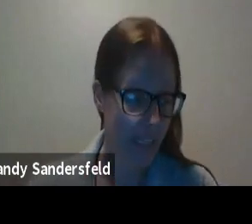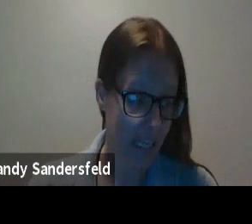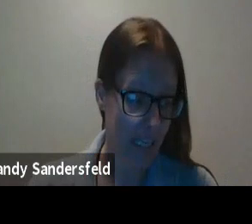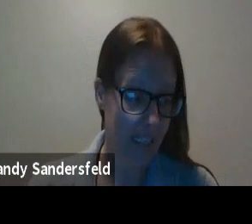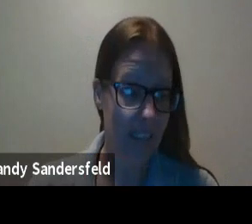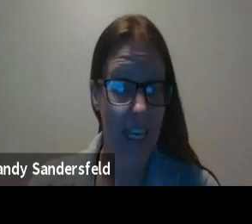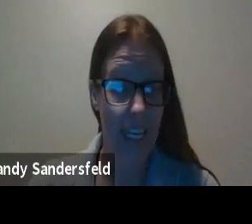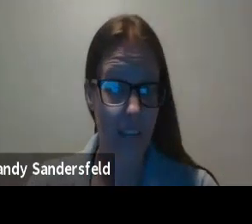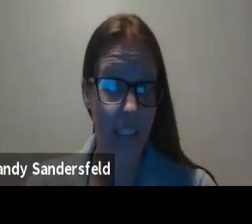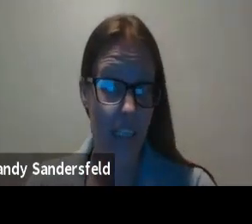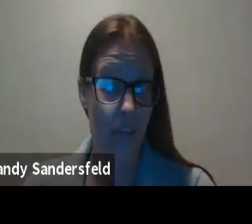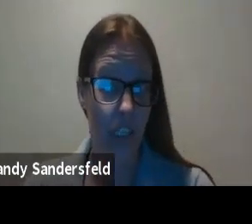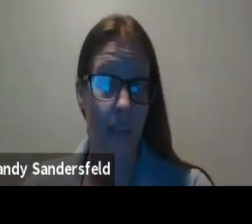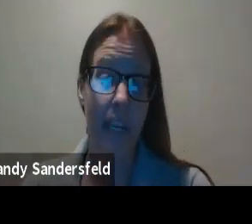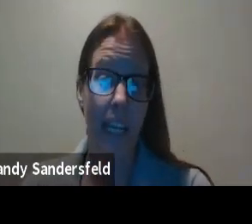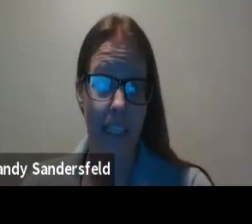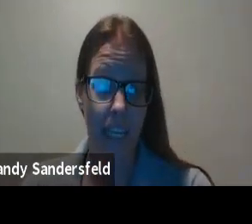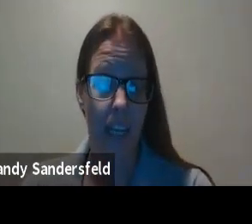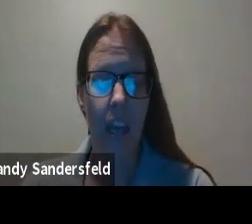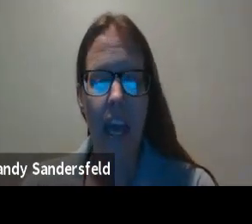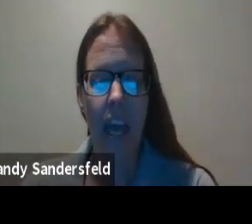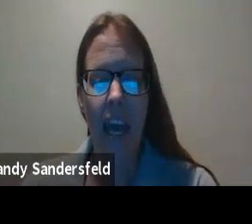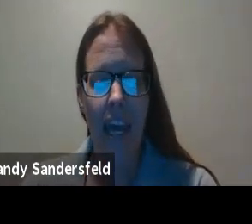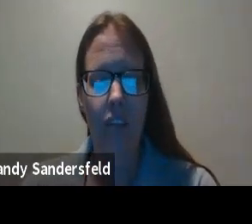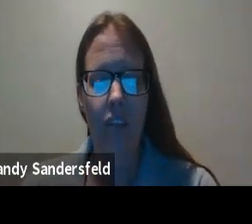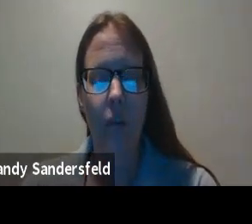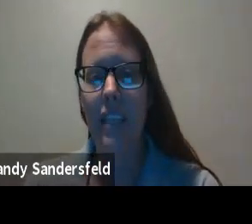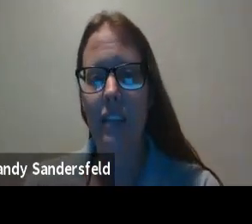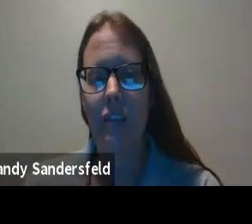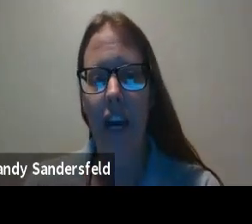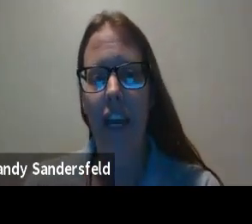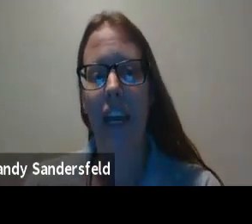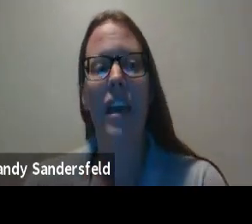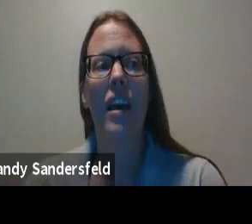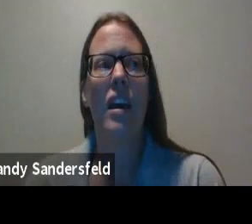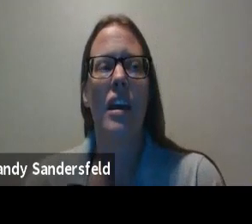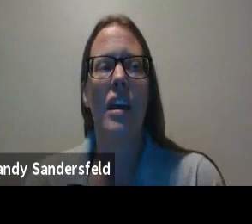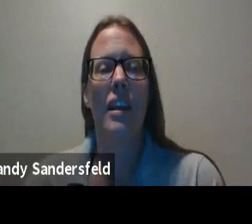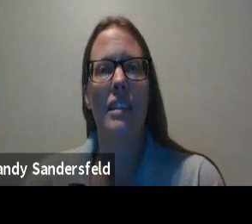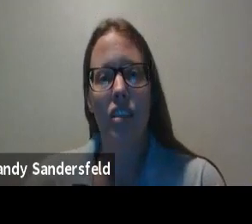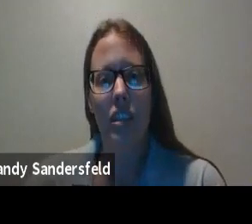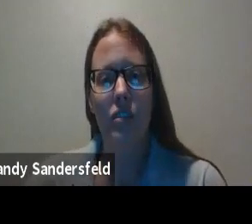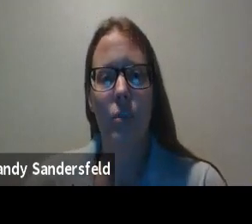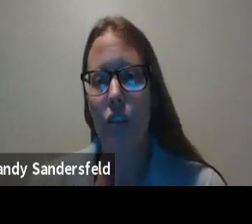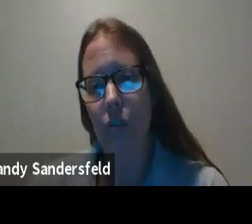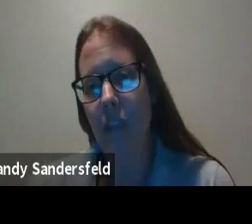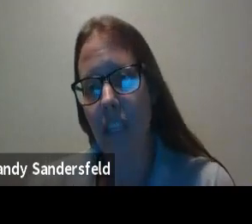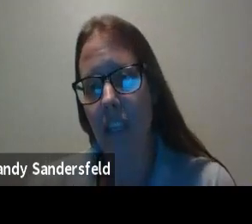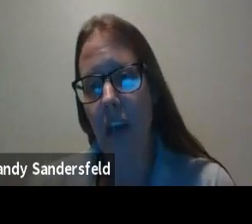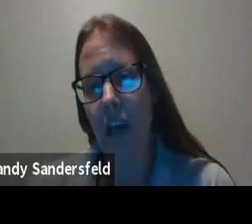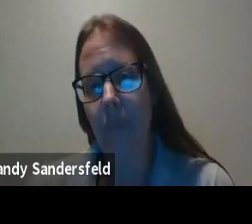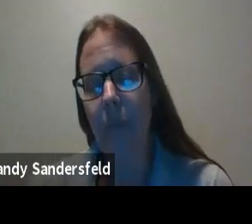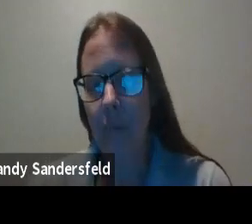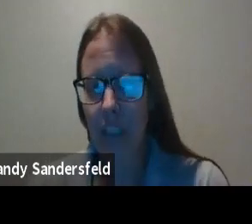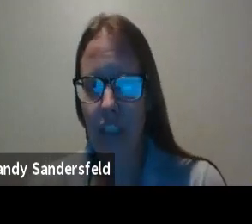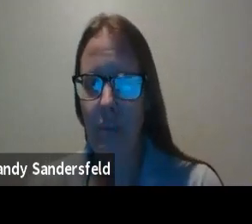to access data in the state of Arkansas, Medicaid data, and try to identify conditions or issues